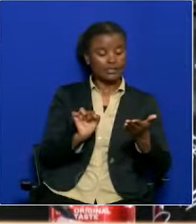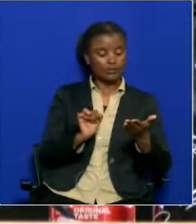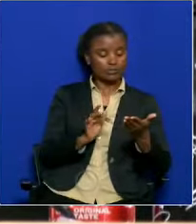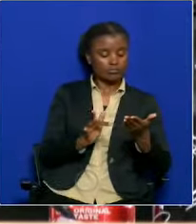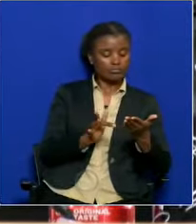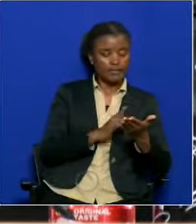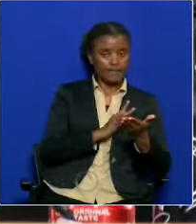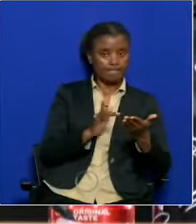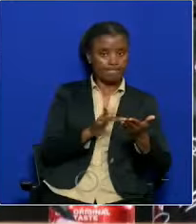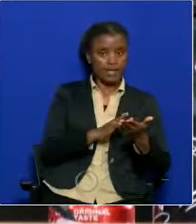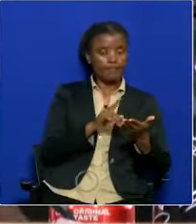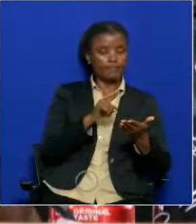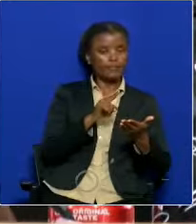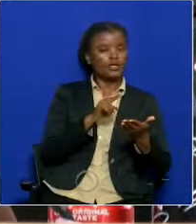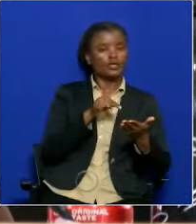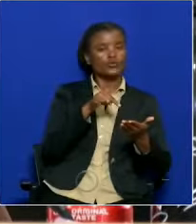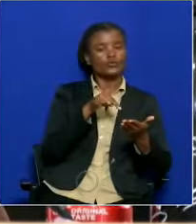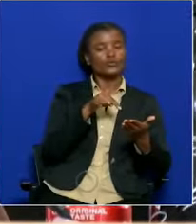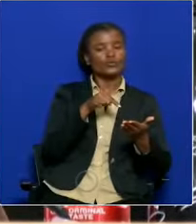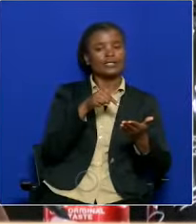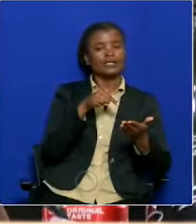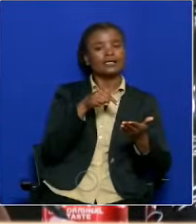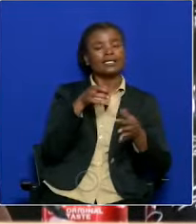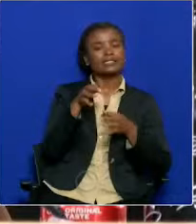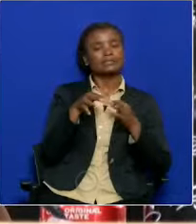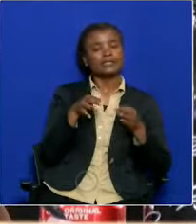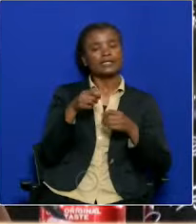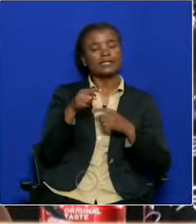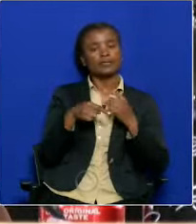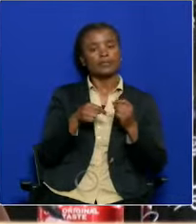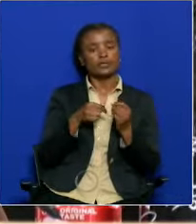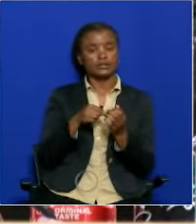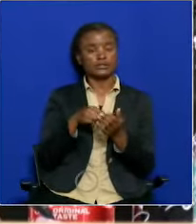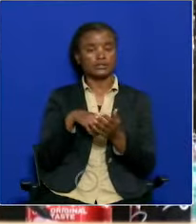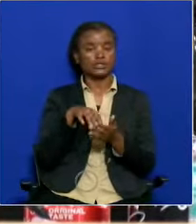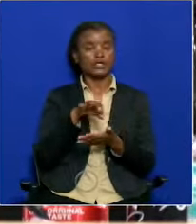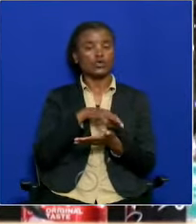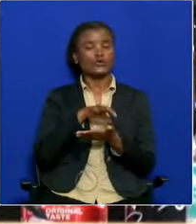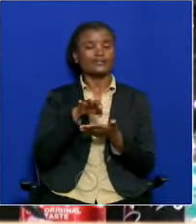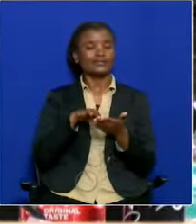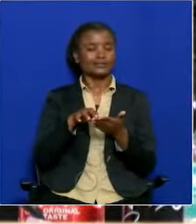contract, that is at page 76.